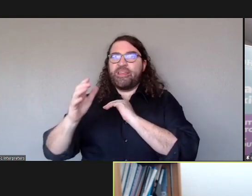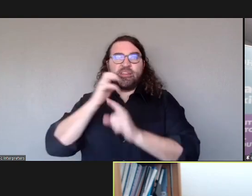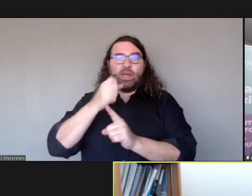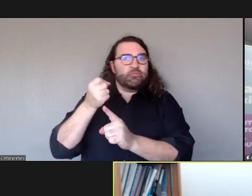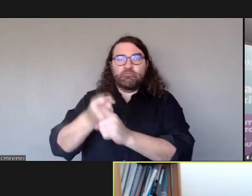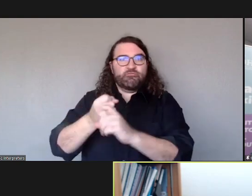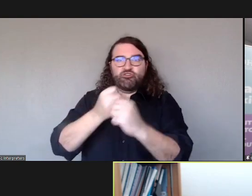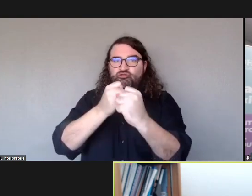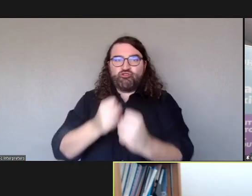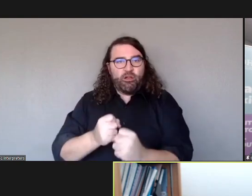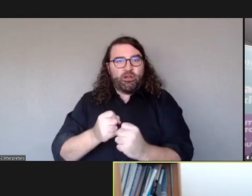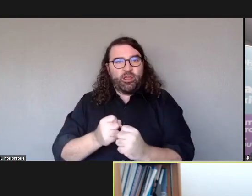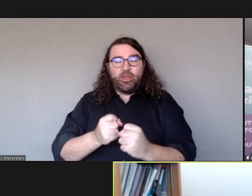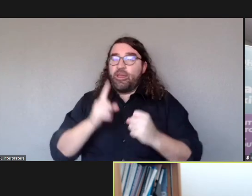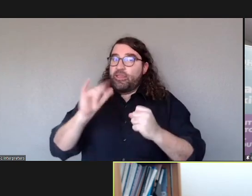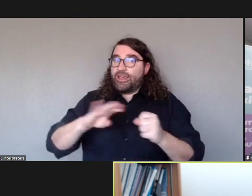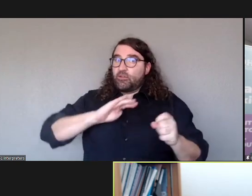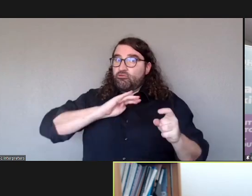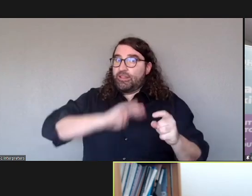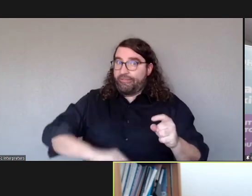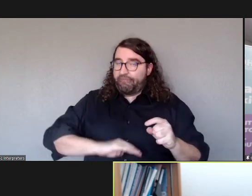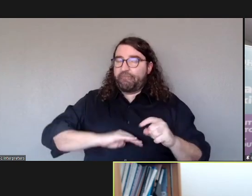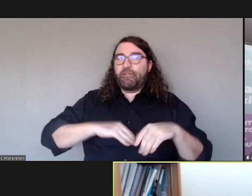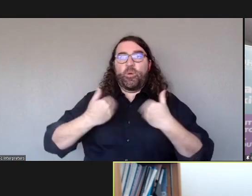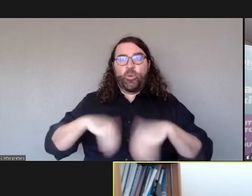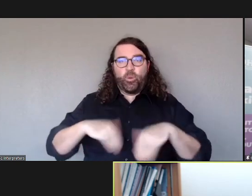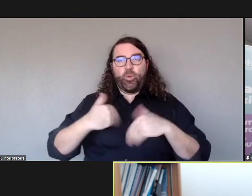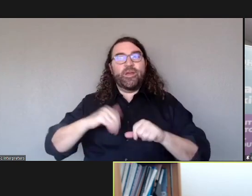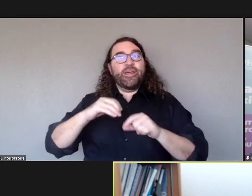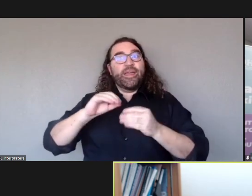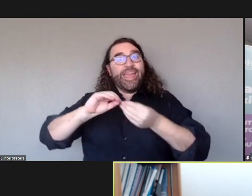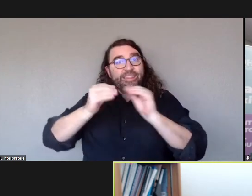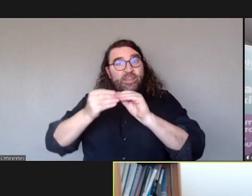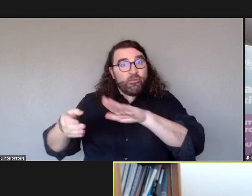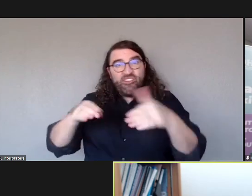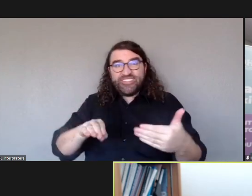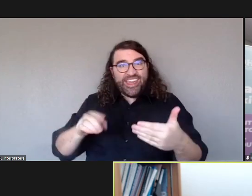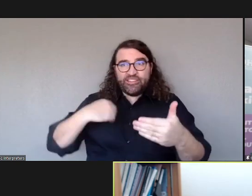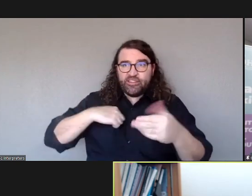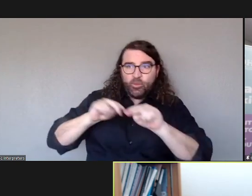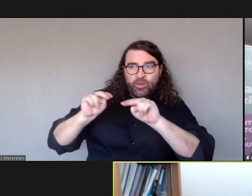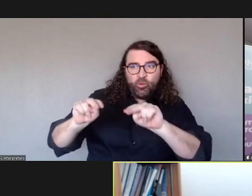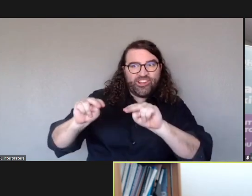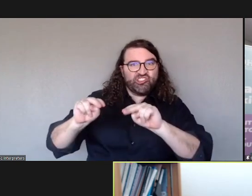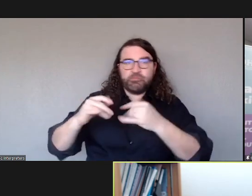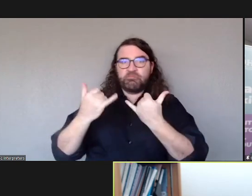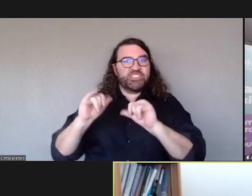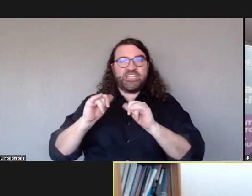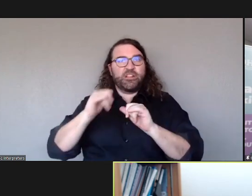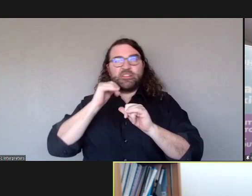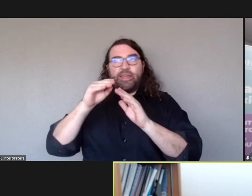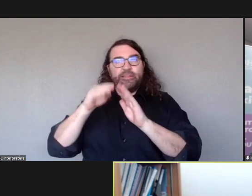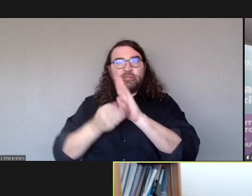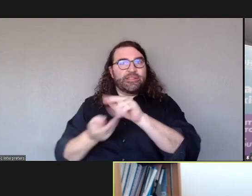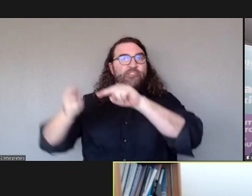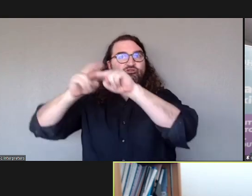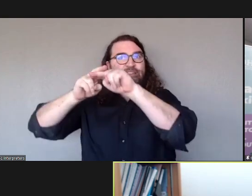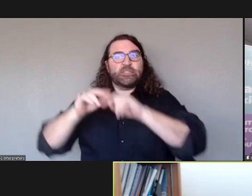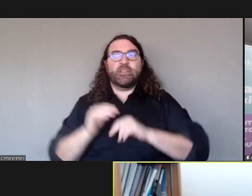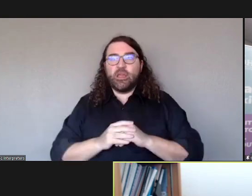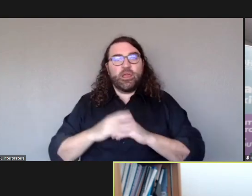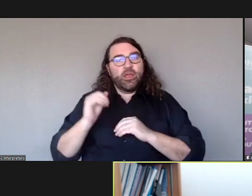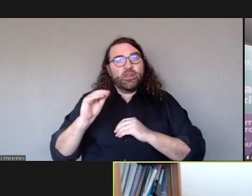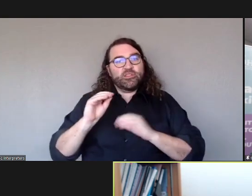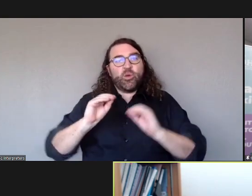goodness we are not seeing that impact on our death surveillance numbers. So I think it is a